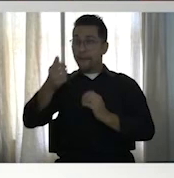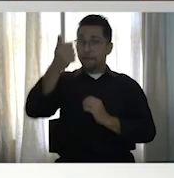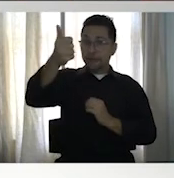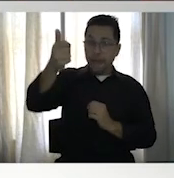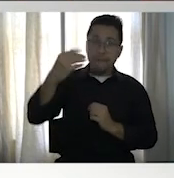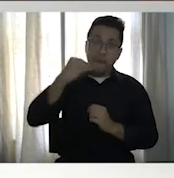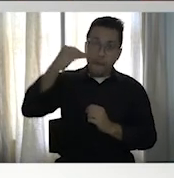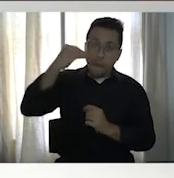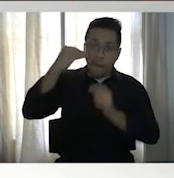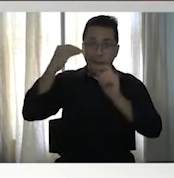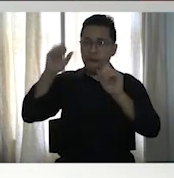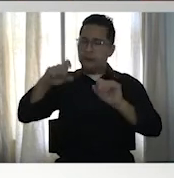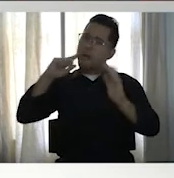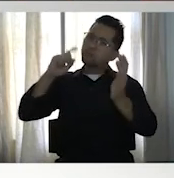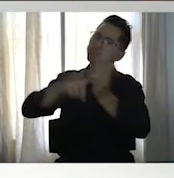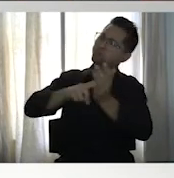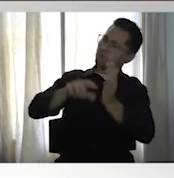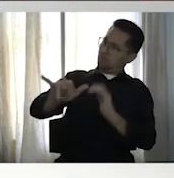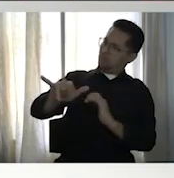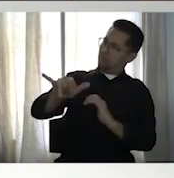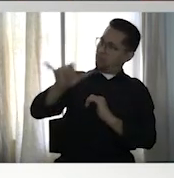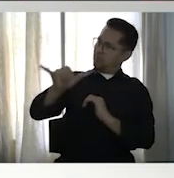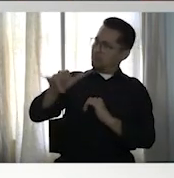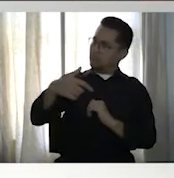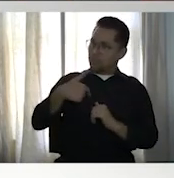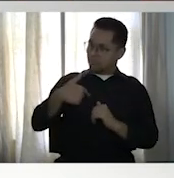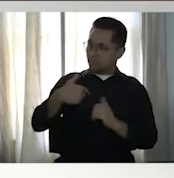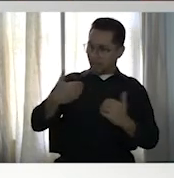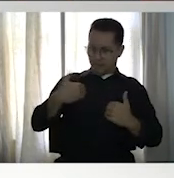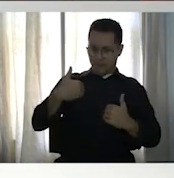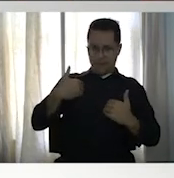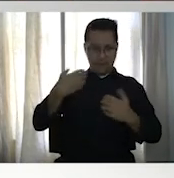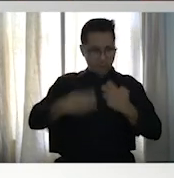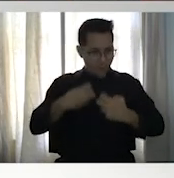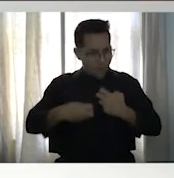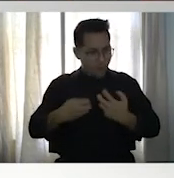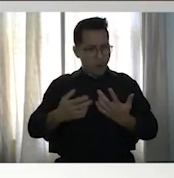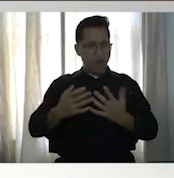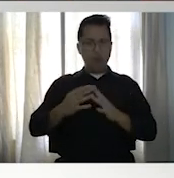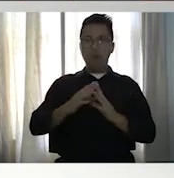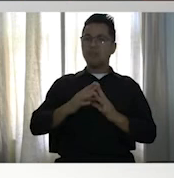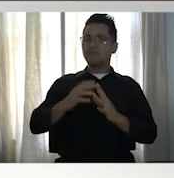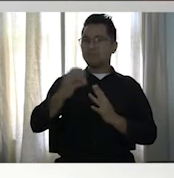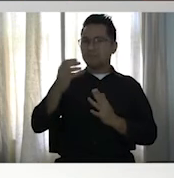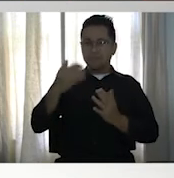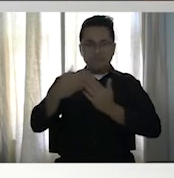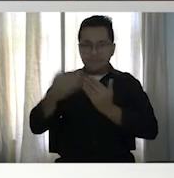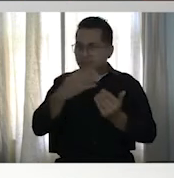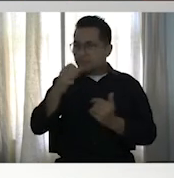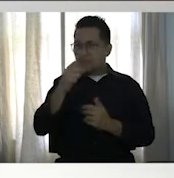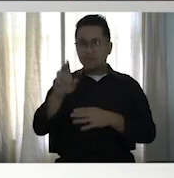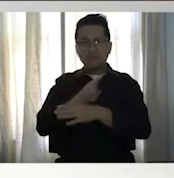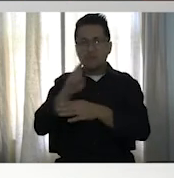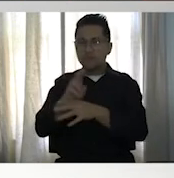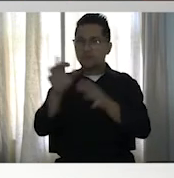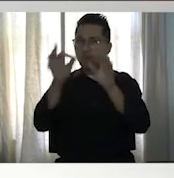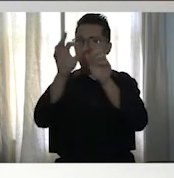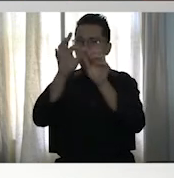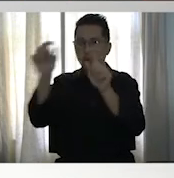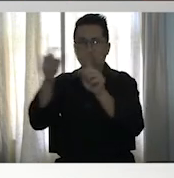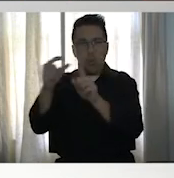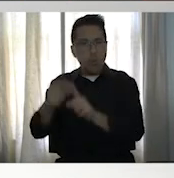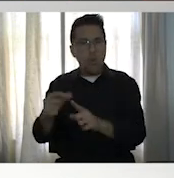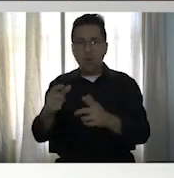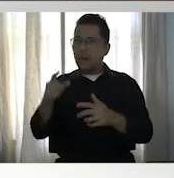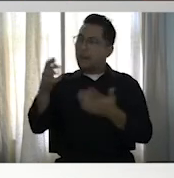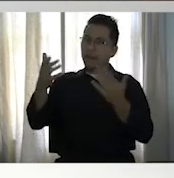home can identify. Oh my gosh, I have a problem. You know, even if they don't use a lot of words, even if they point to the